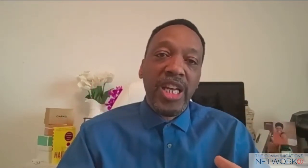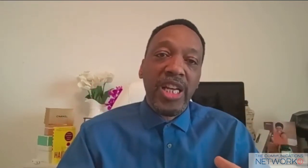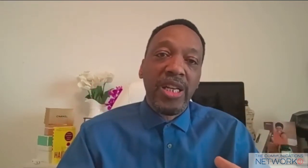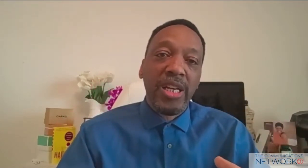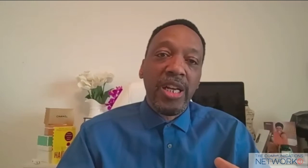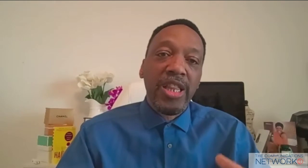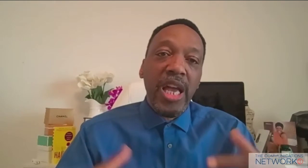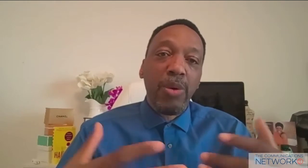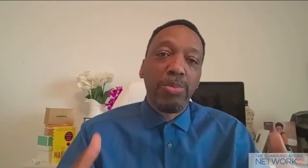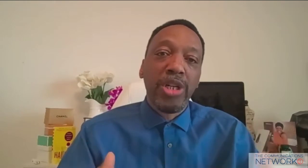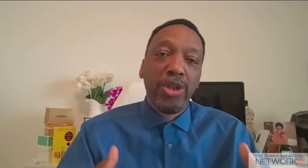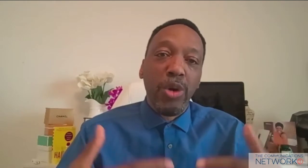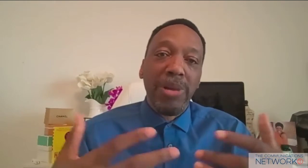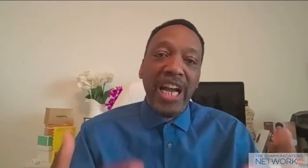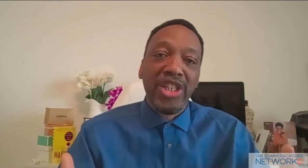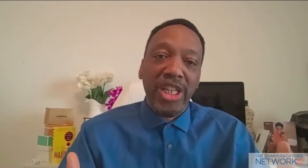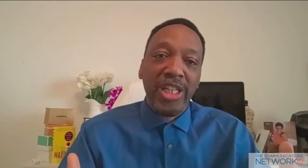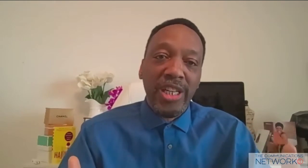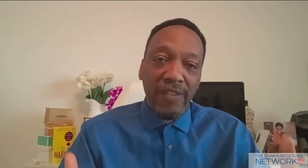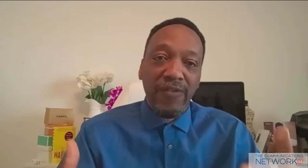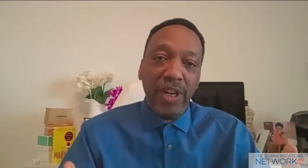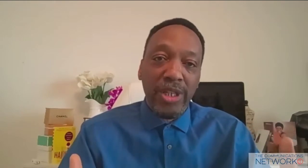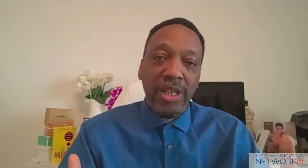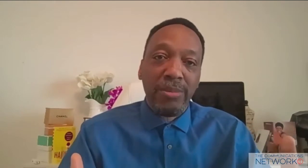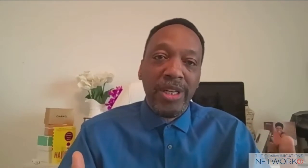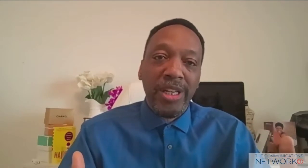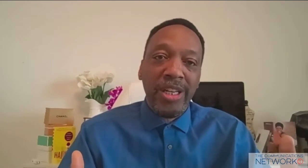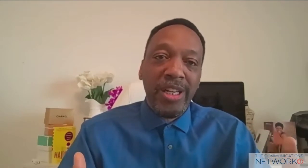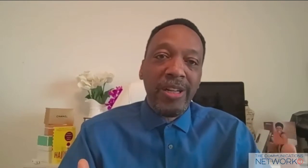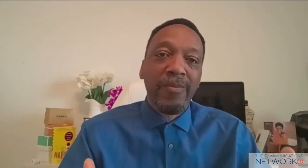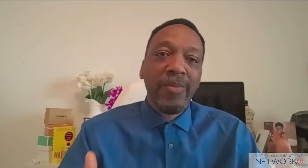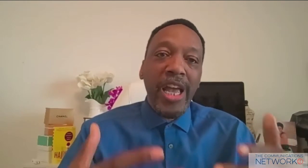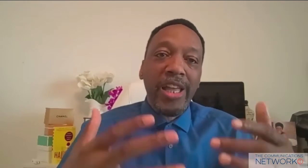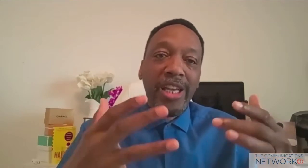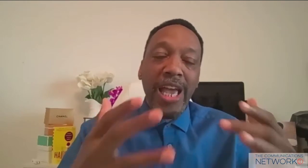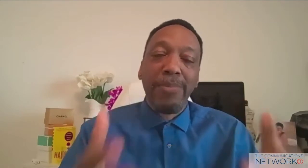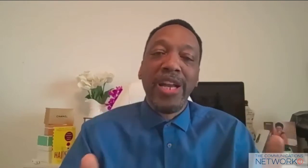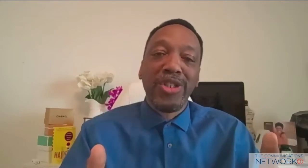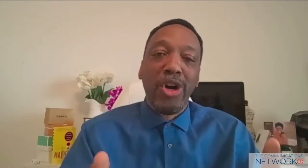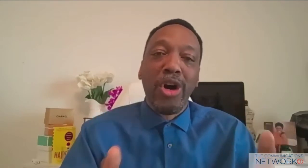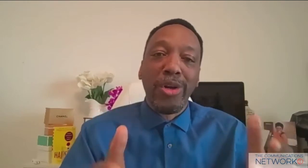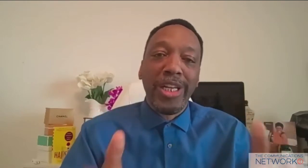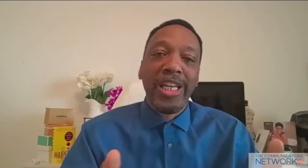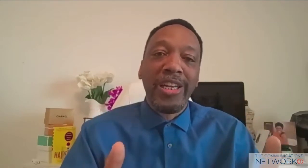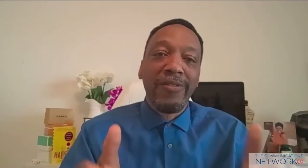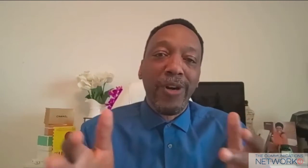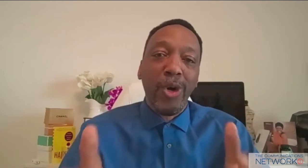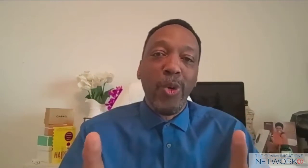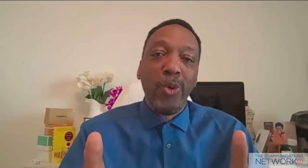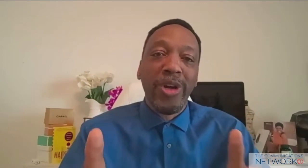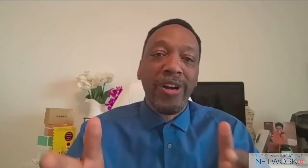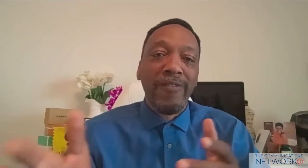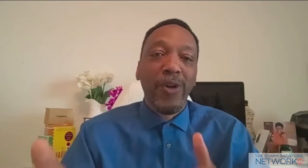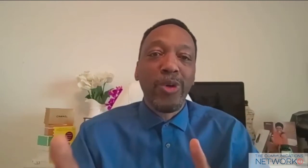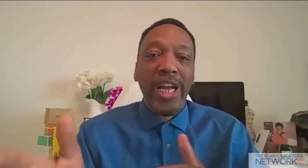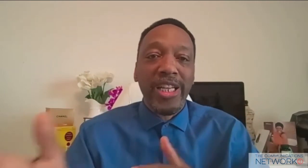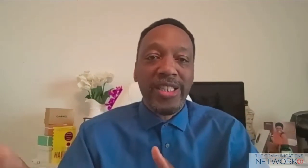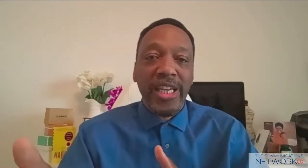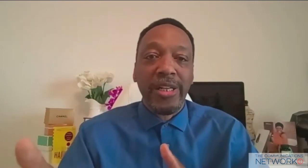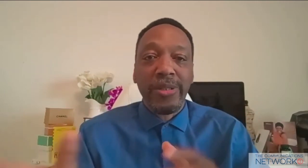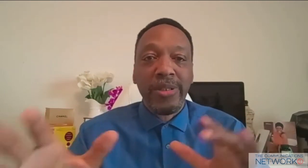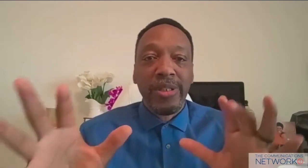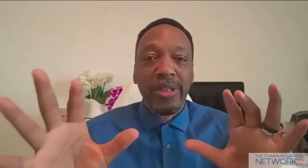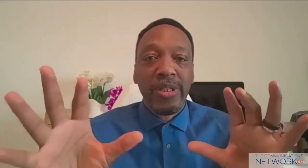leaders said they would put into a Black agenda if it fell to them. Mm-hmm. And the campaign is called Live, Own, Vote,